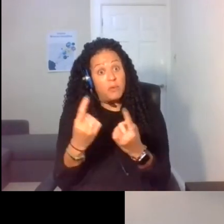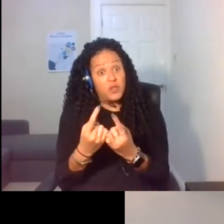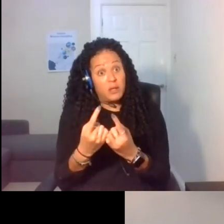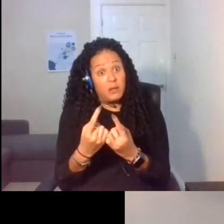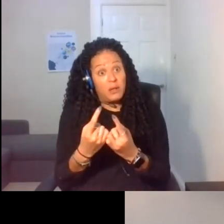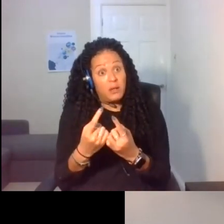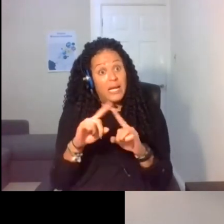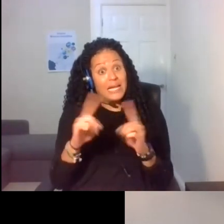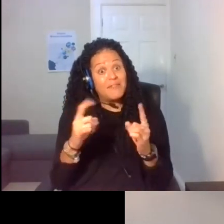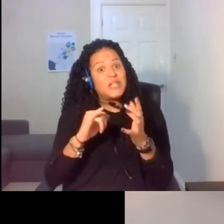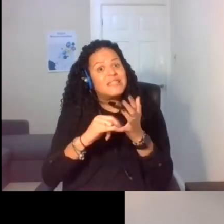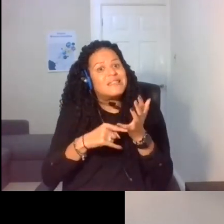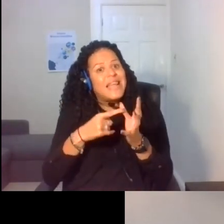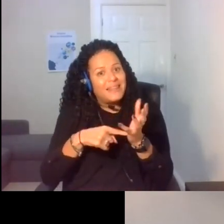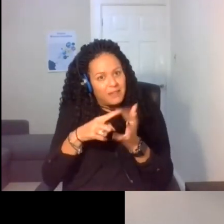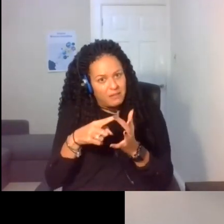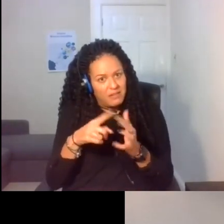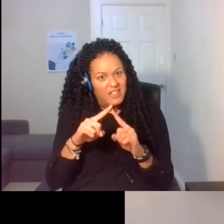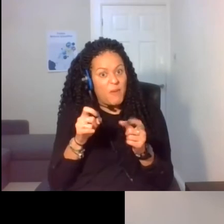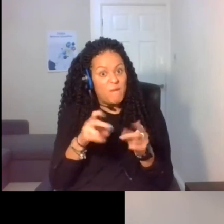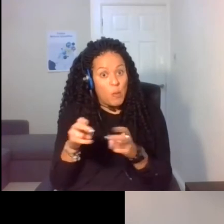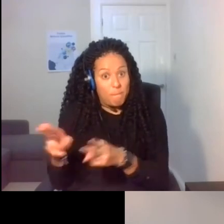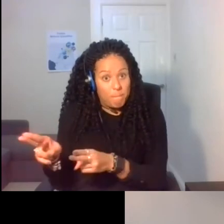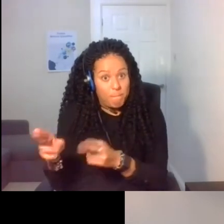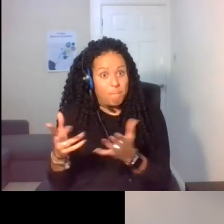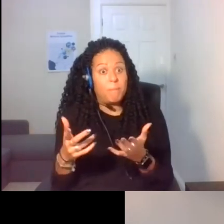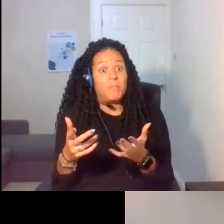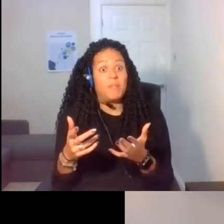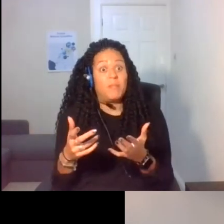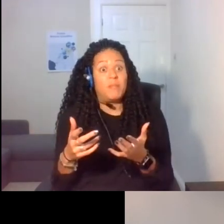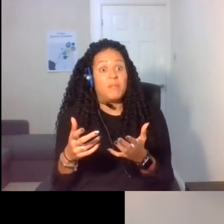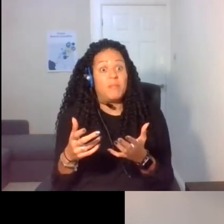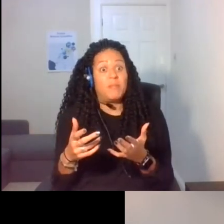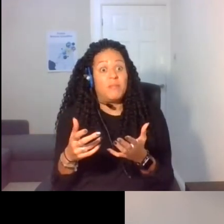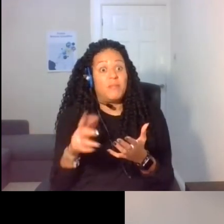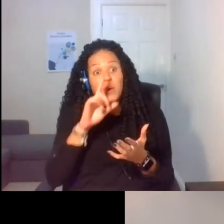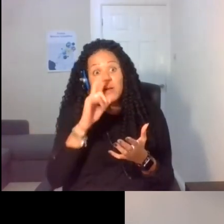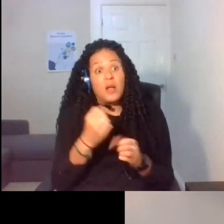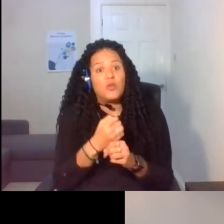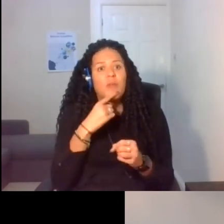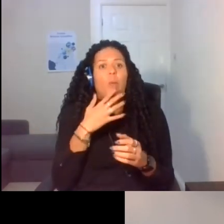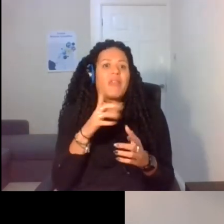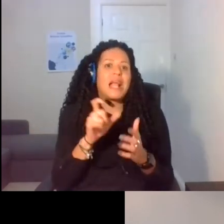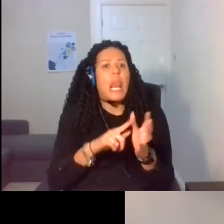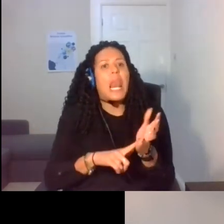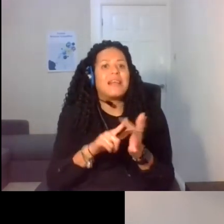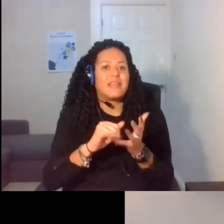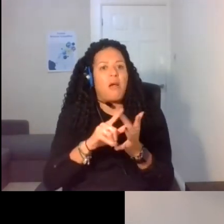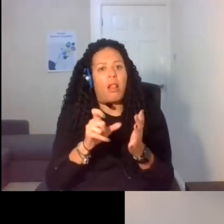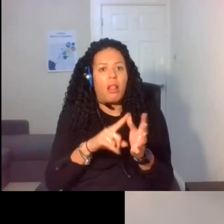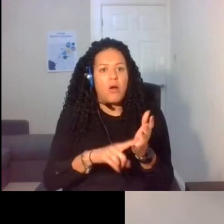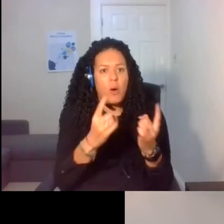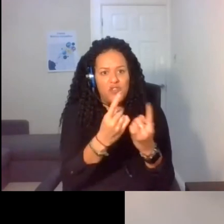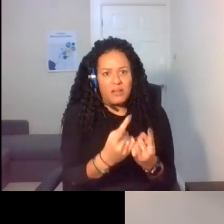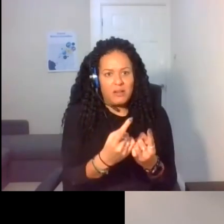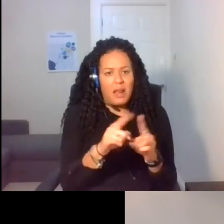different states that would not be something you would have with a classical object. So for example, the